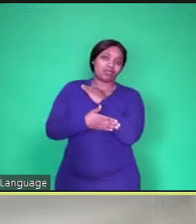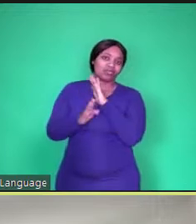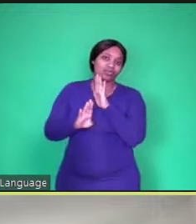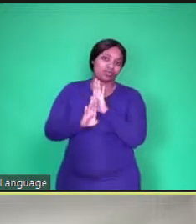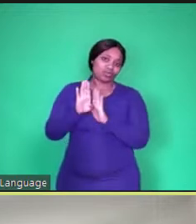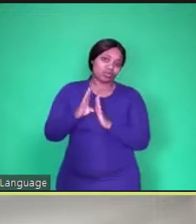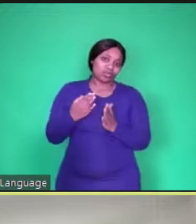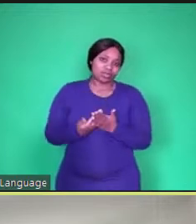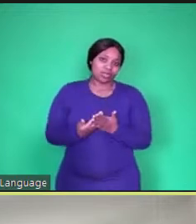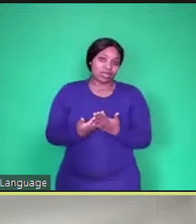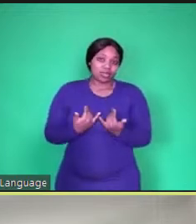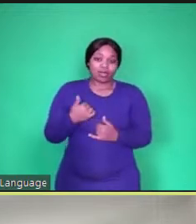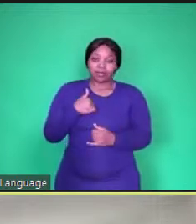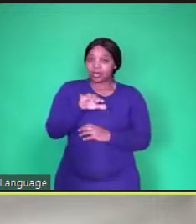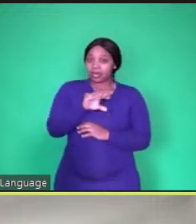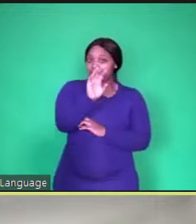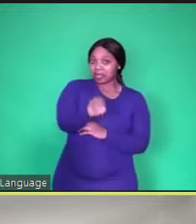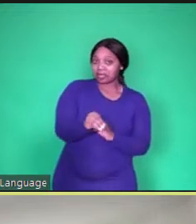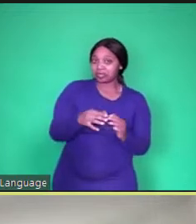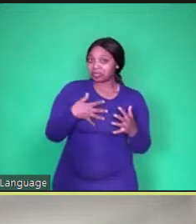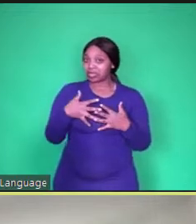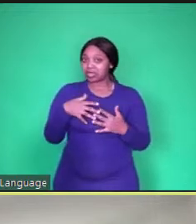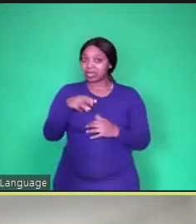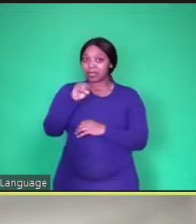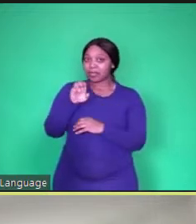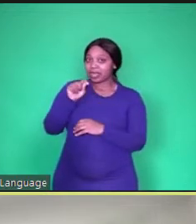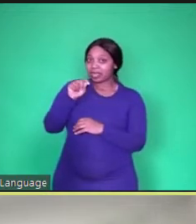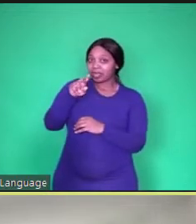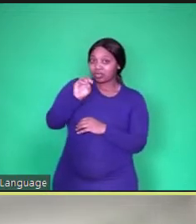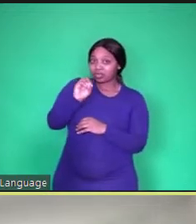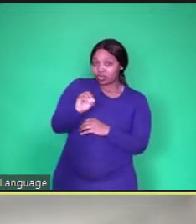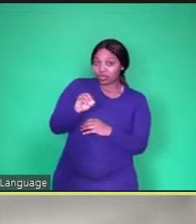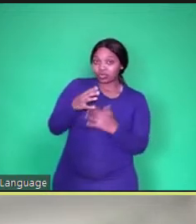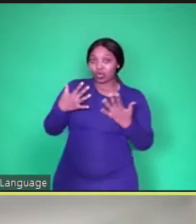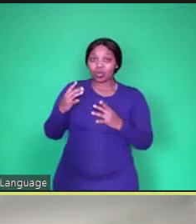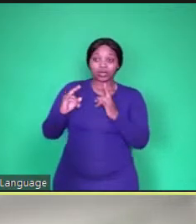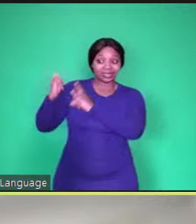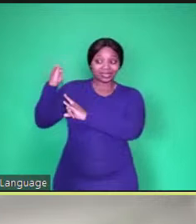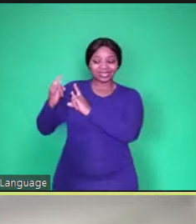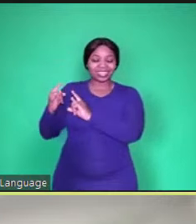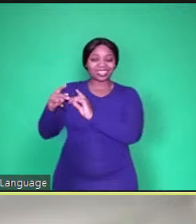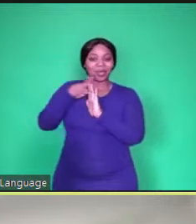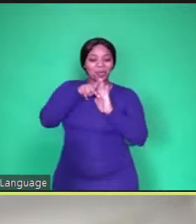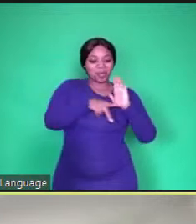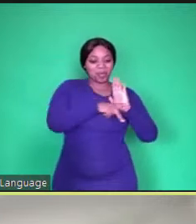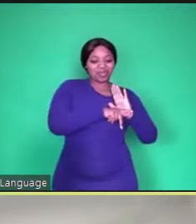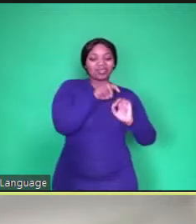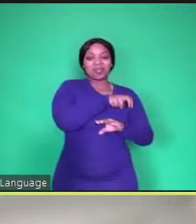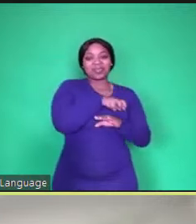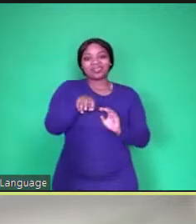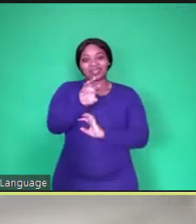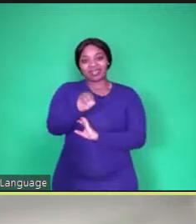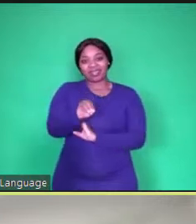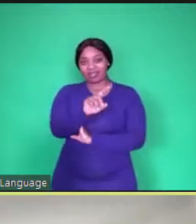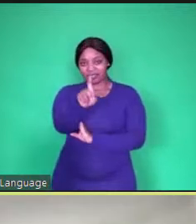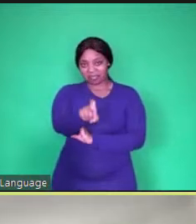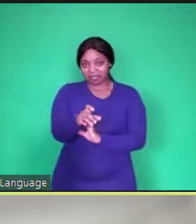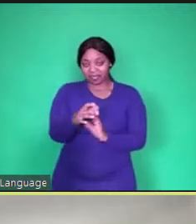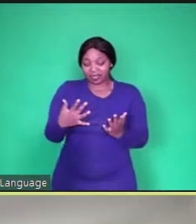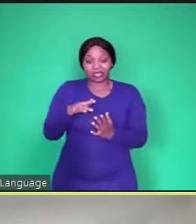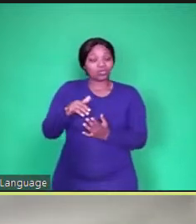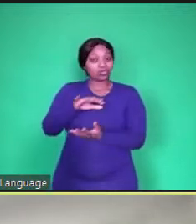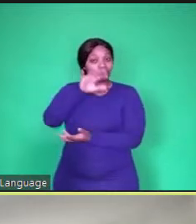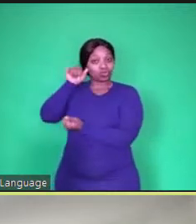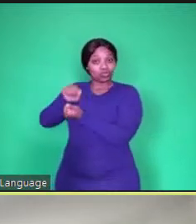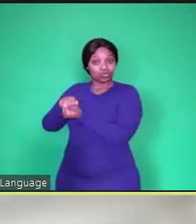question, do any metros or cities even have a migration policy? And this is my last slide. So just to conclude, South African cities then